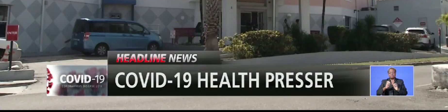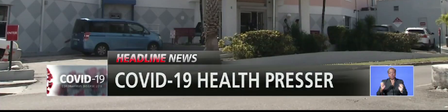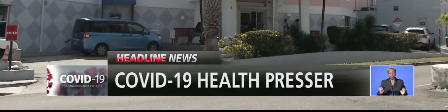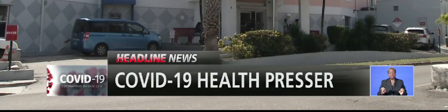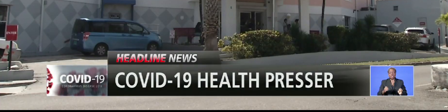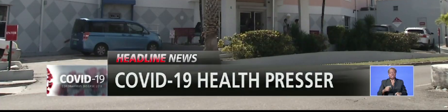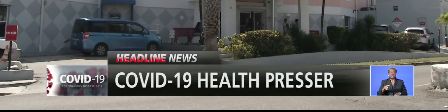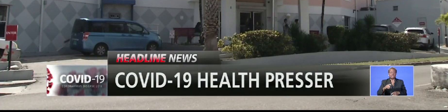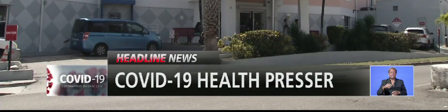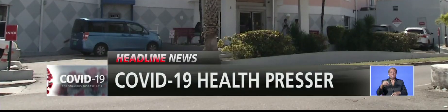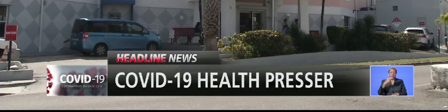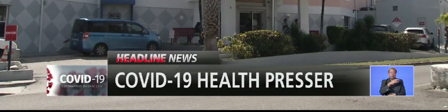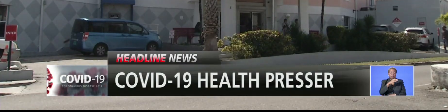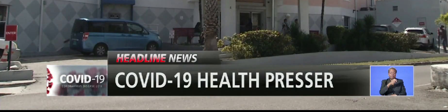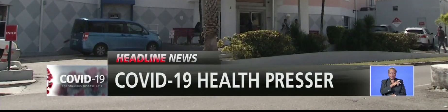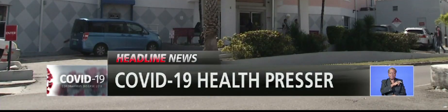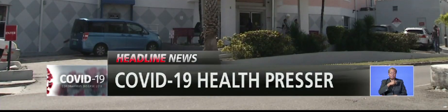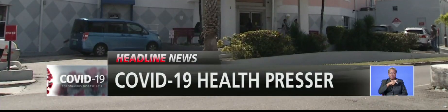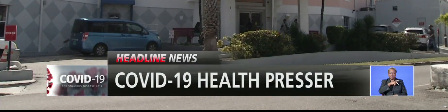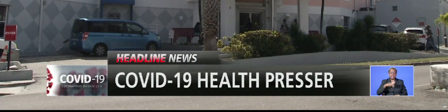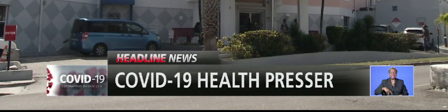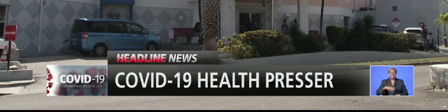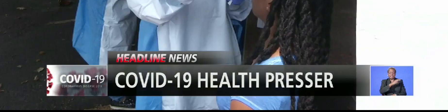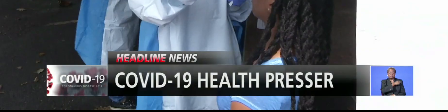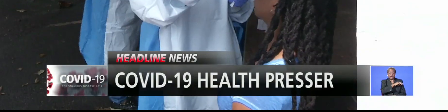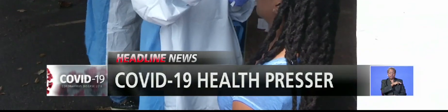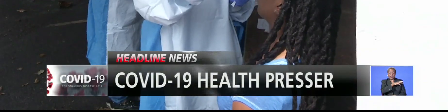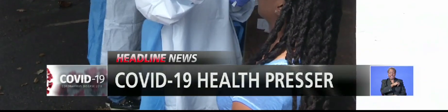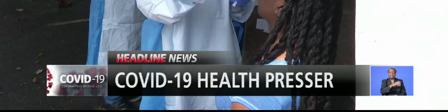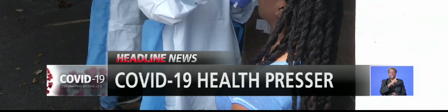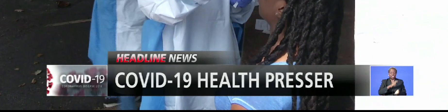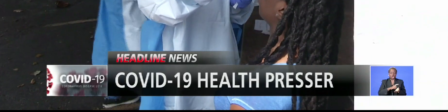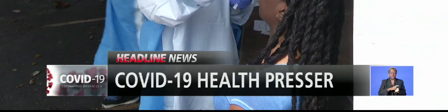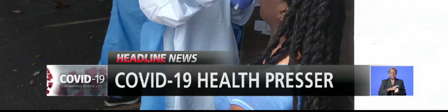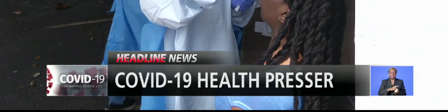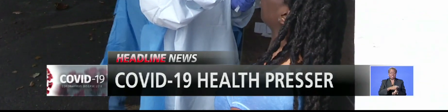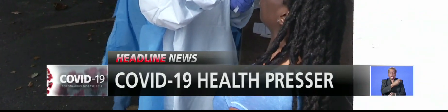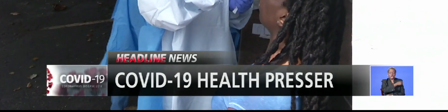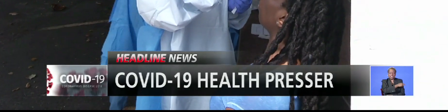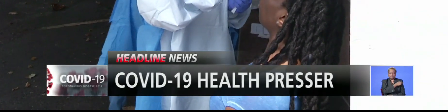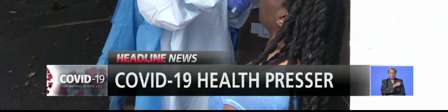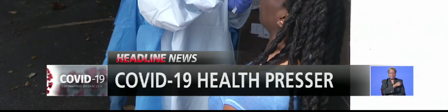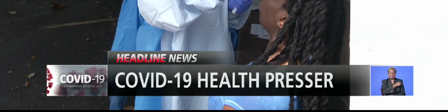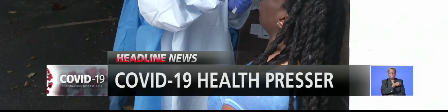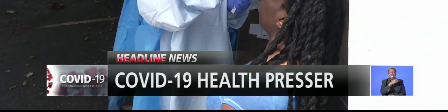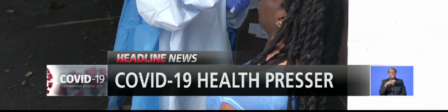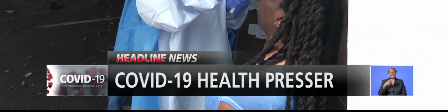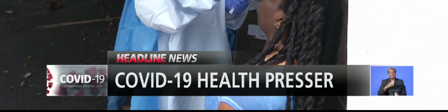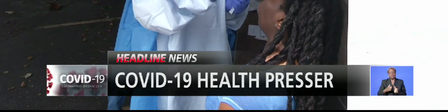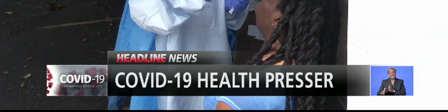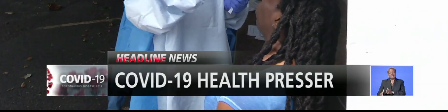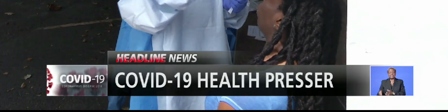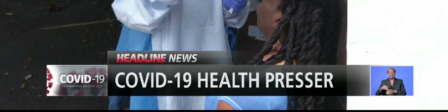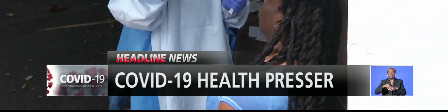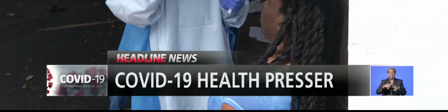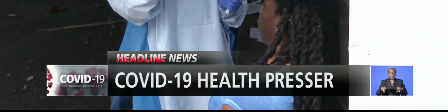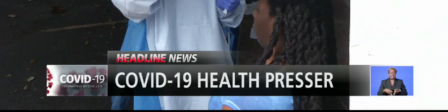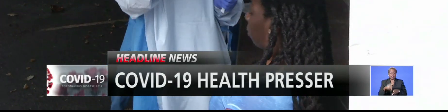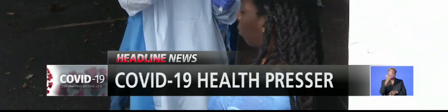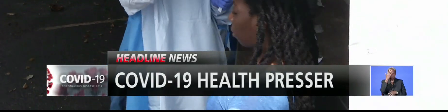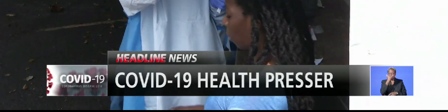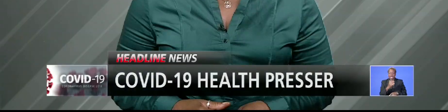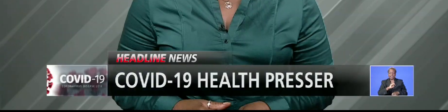Margaret and Doctors hospitals, notwithstanding known social exposures. She revealed that plans are in place to investigate why so many workers